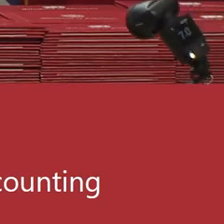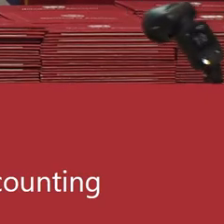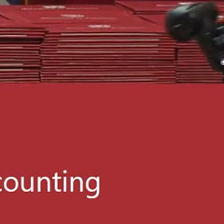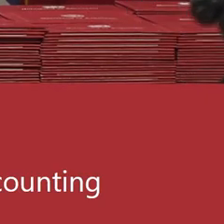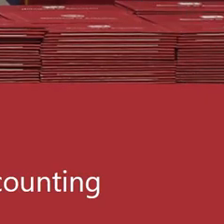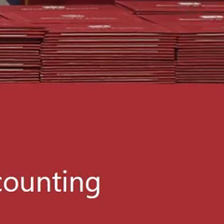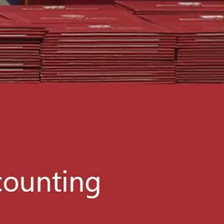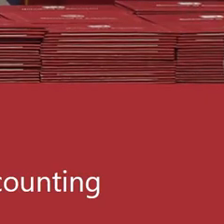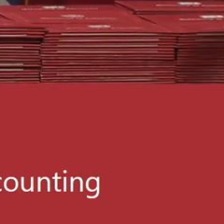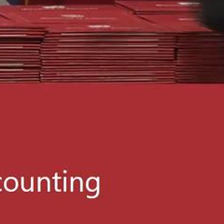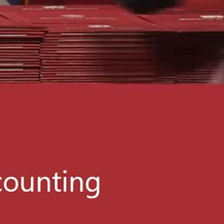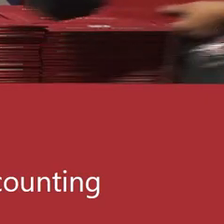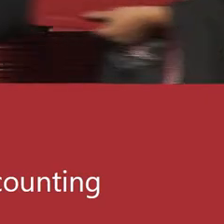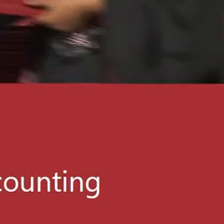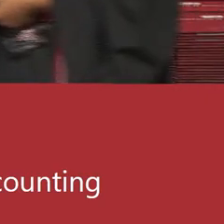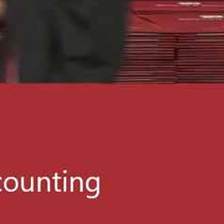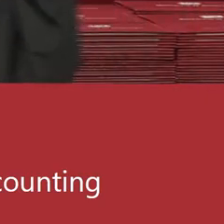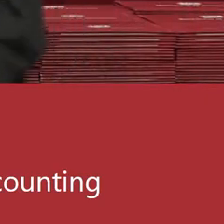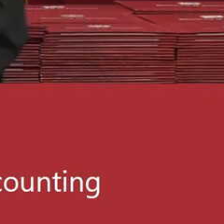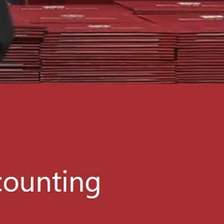Avneet Sandhu.